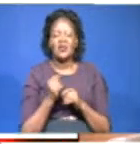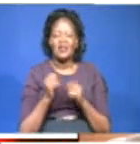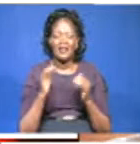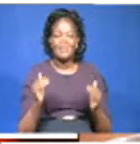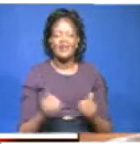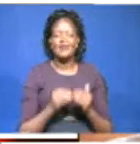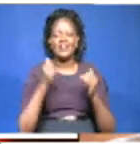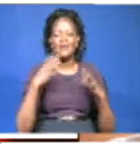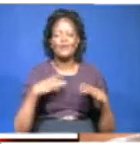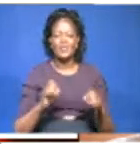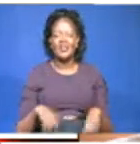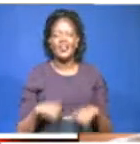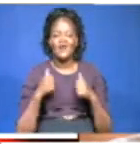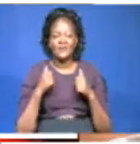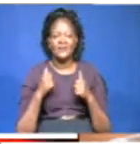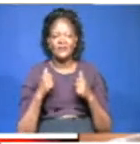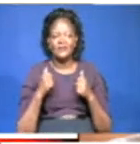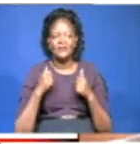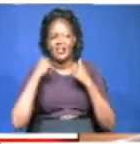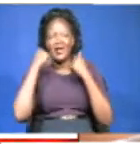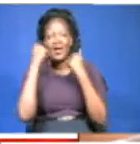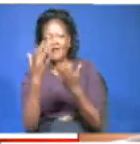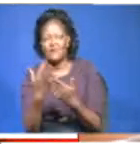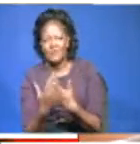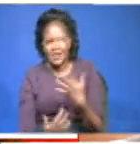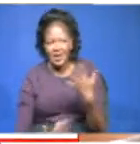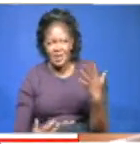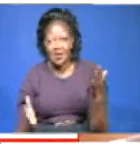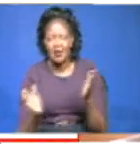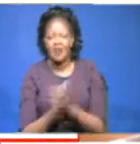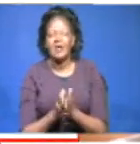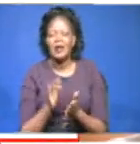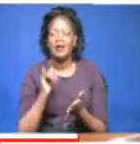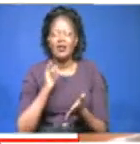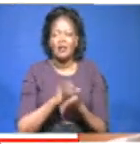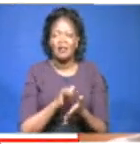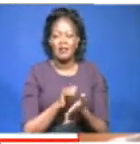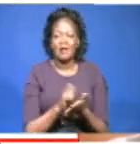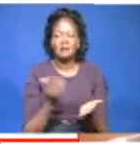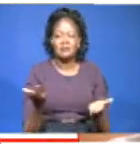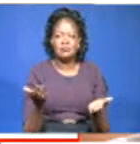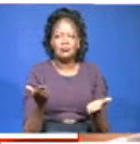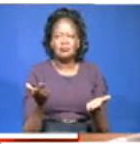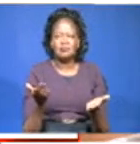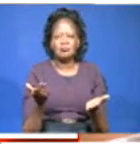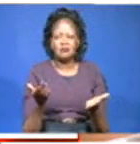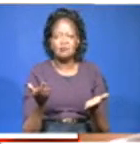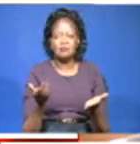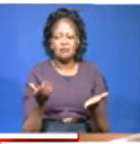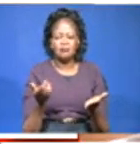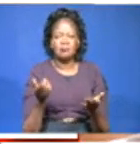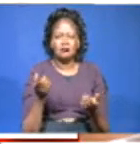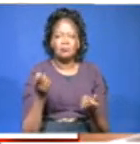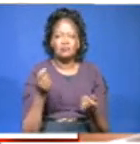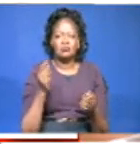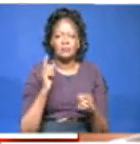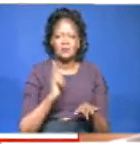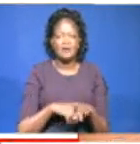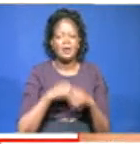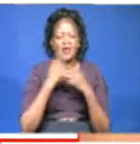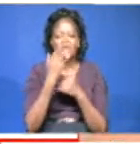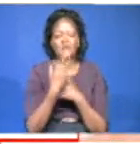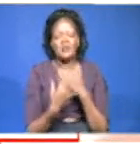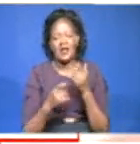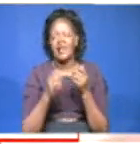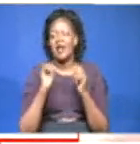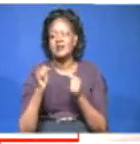by donating blood. That means the blood you donate can go and save a life